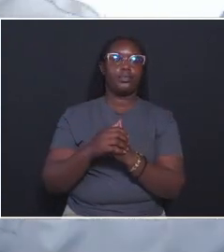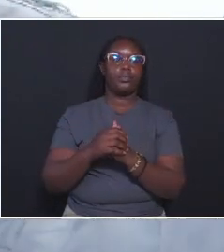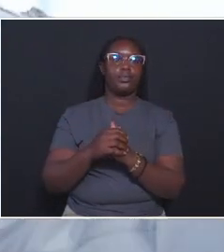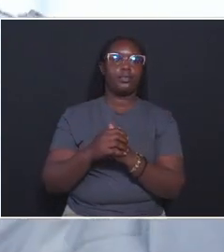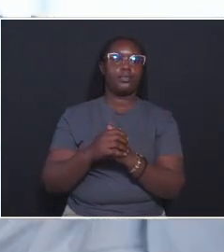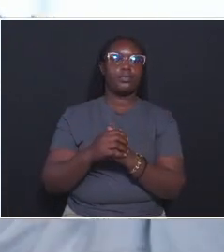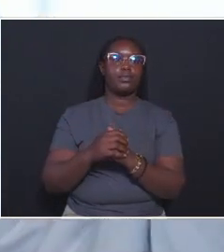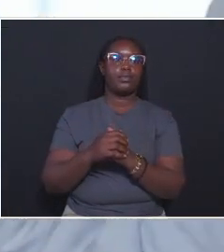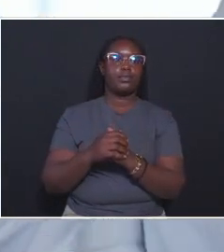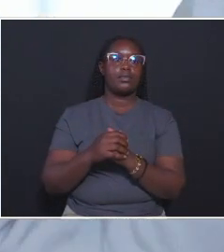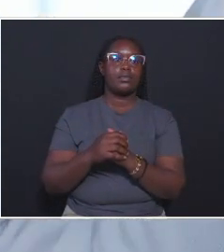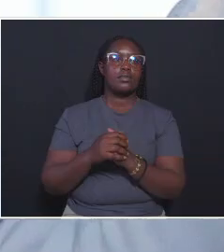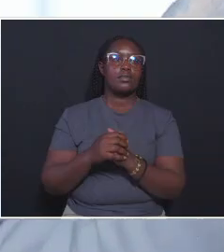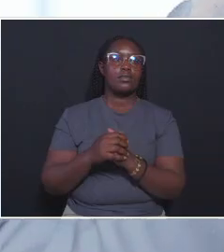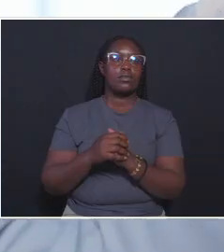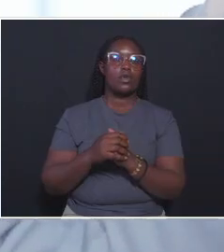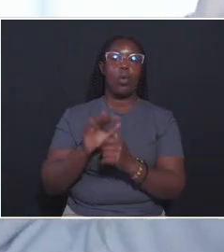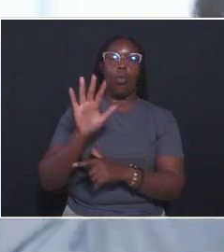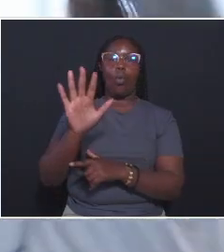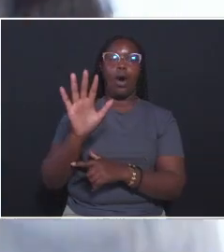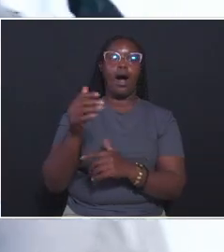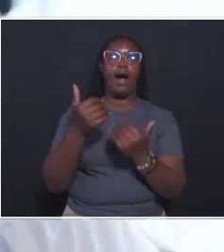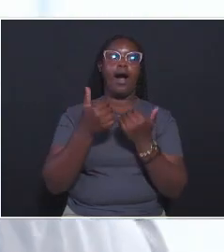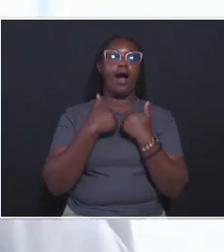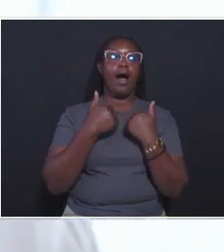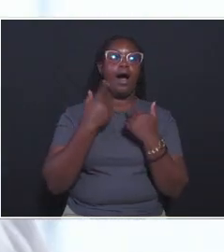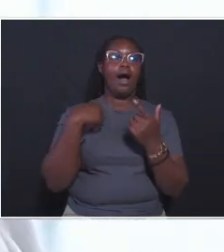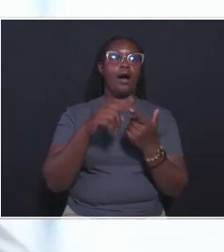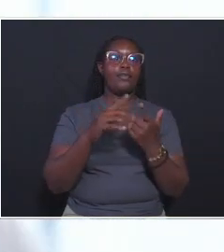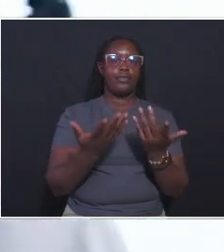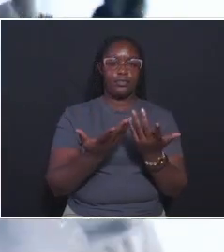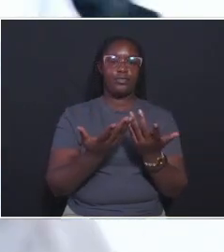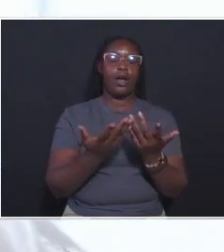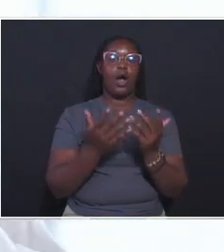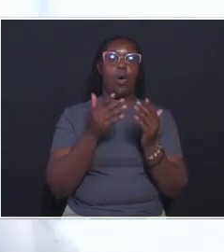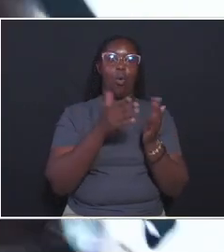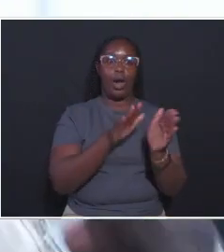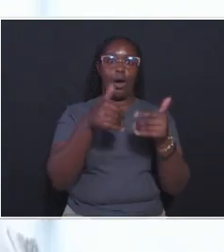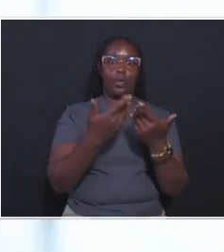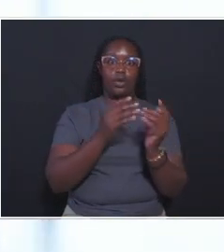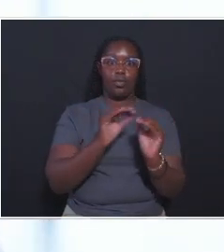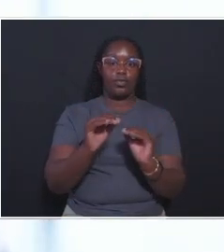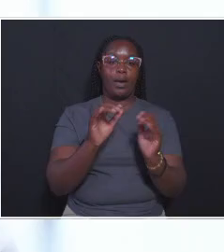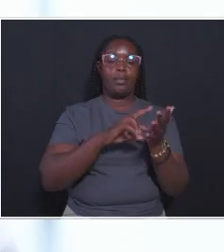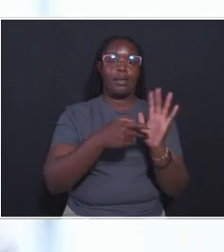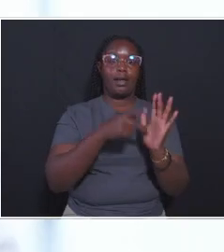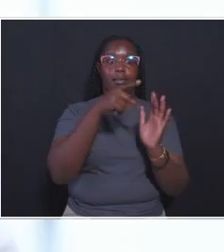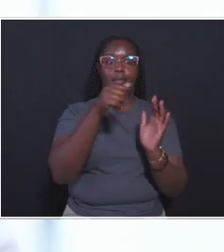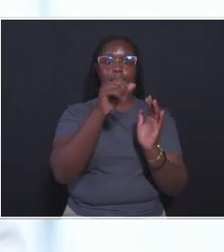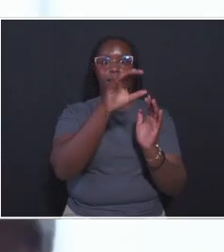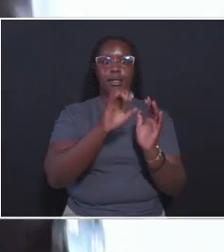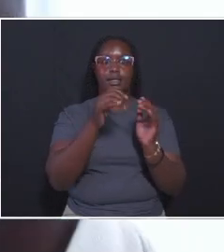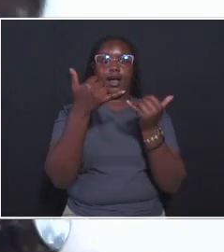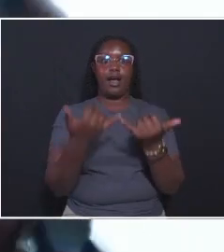the short film was paced. Like there was rhythm to it, even in terms of the edit. So my question to you